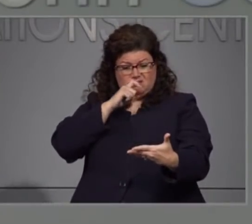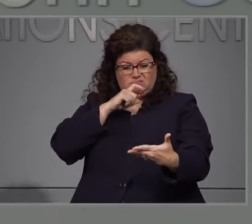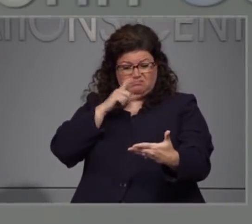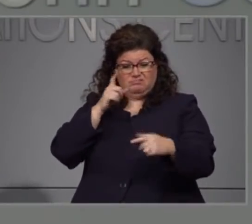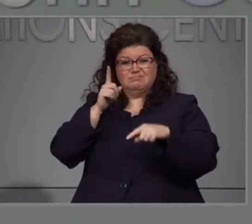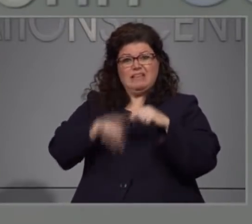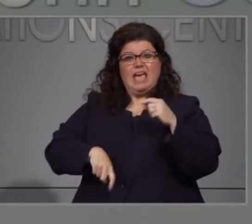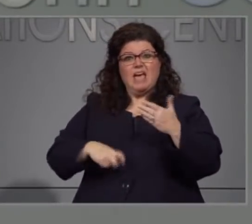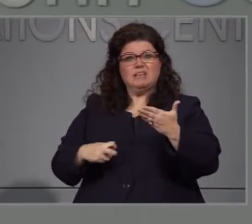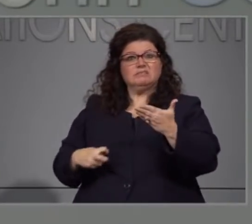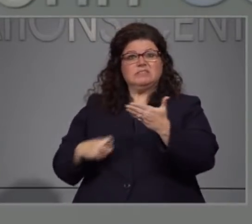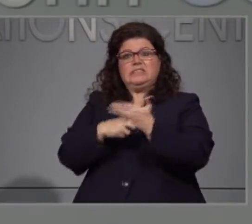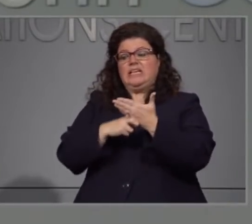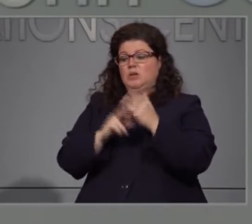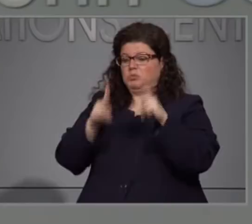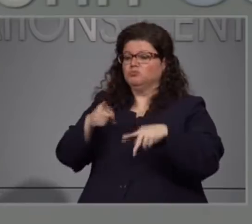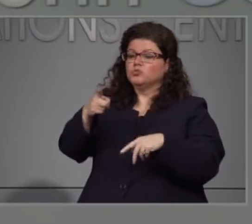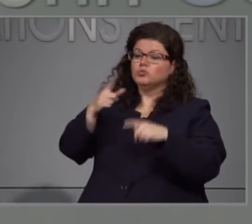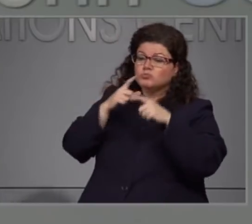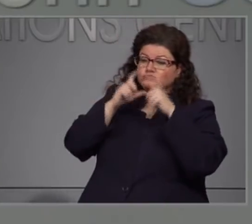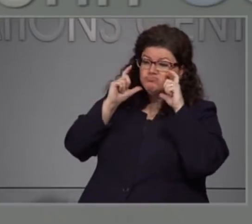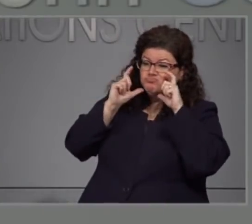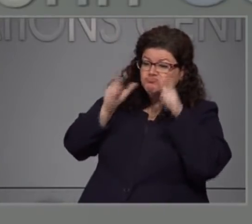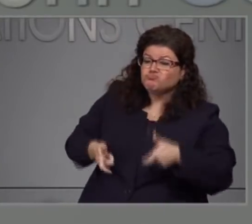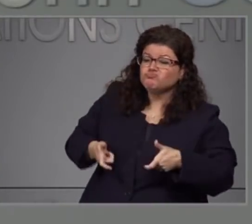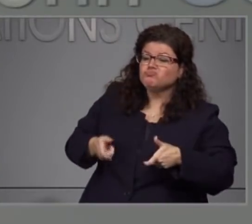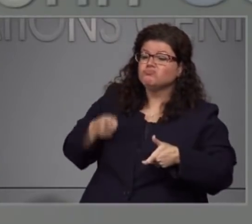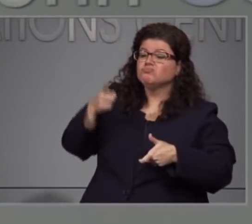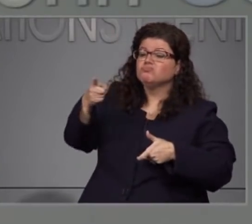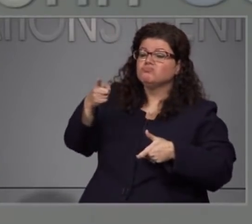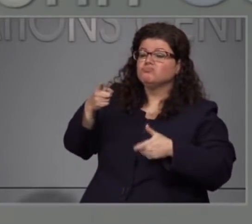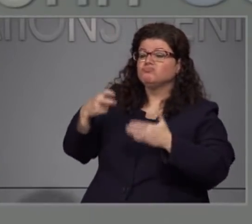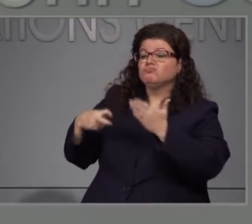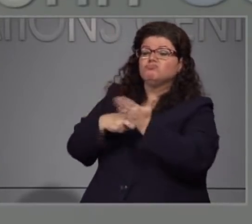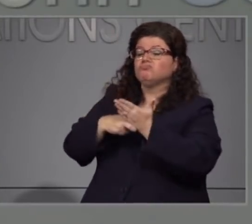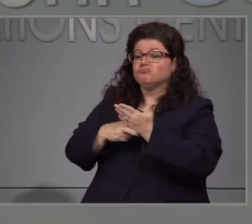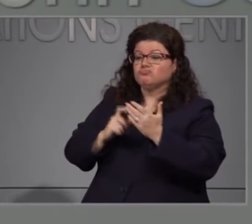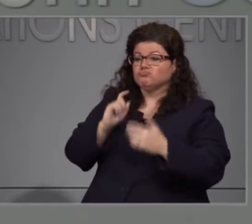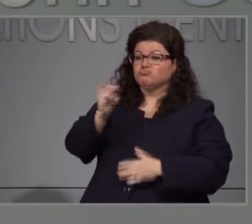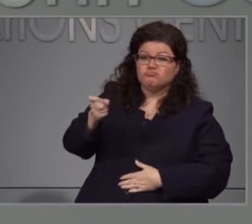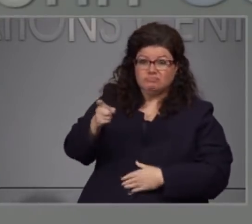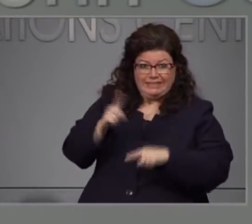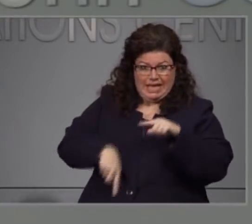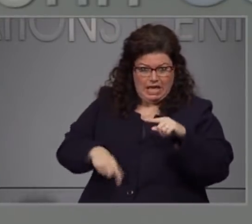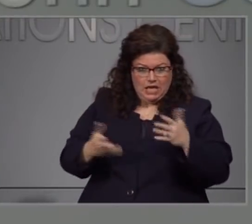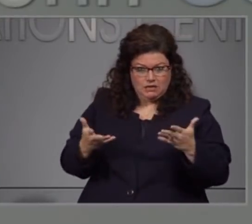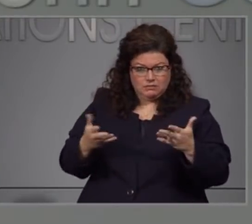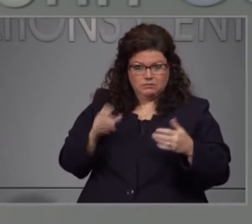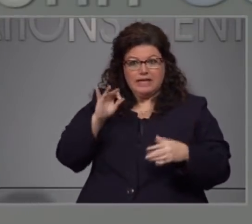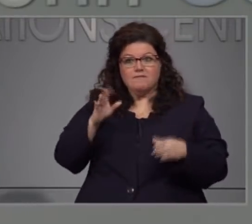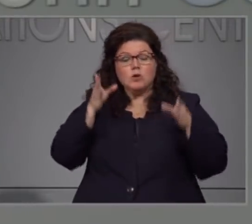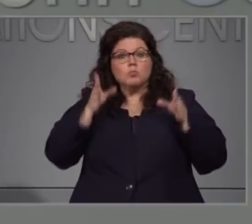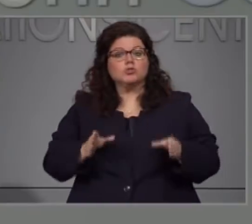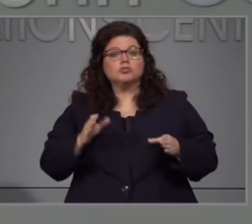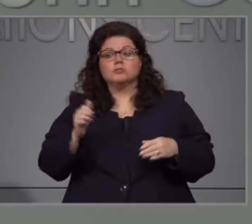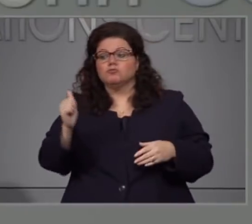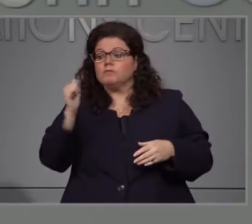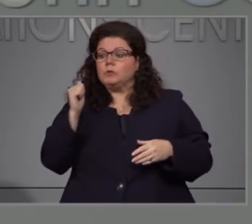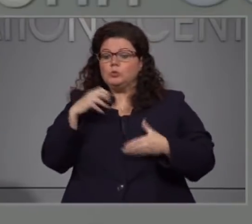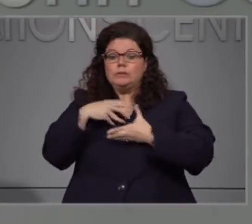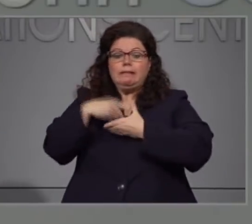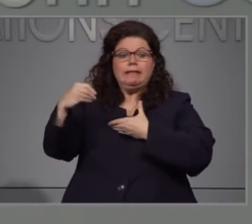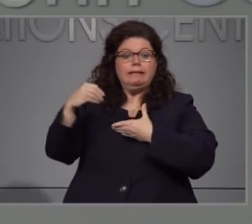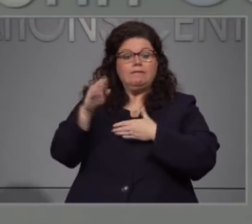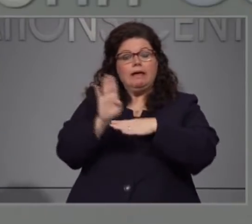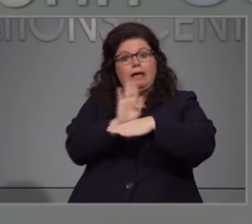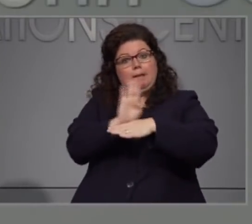ability to cite anyone for not following that, but if a customer refuses to wear a face mask and refuses to leave, they can